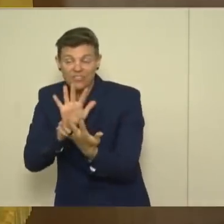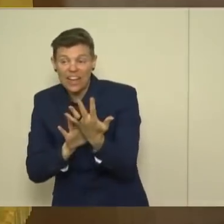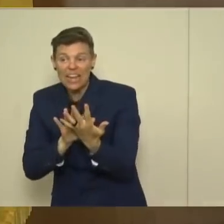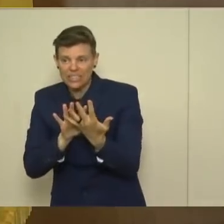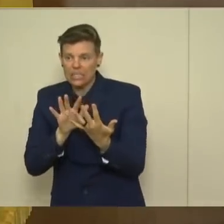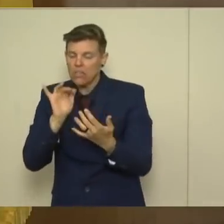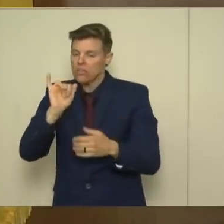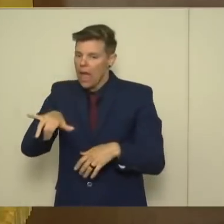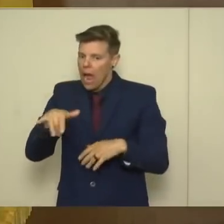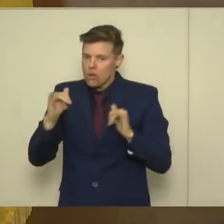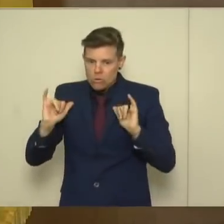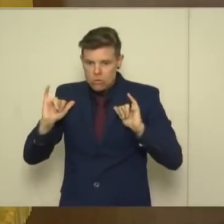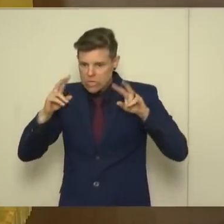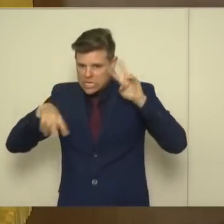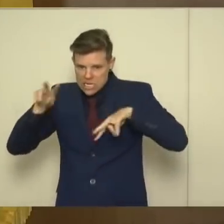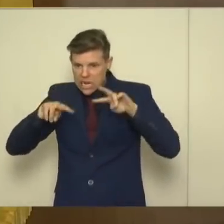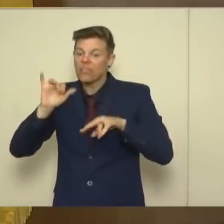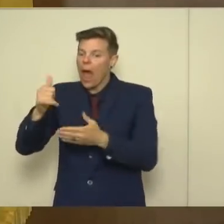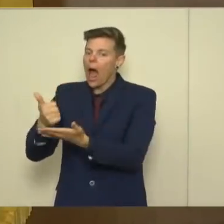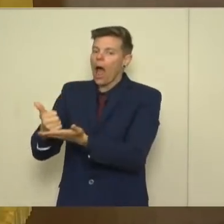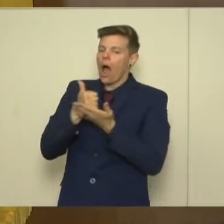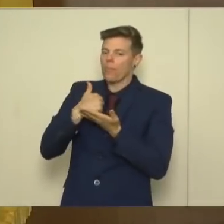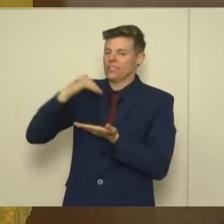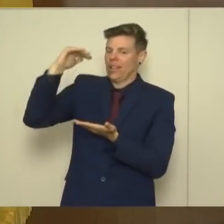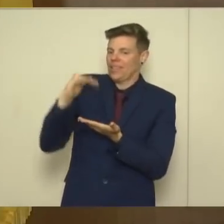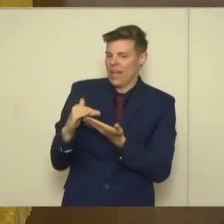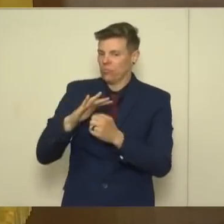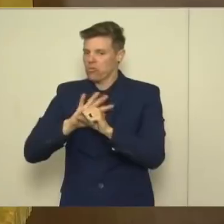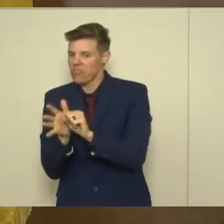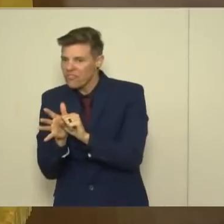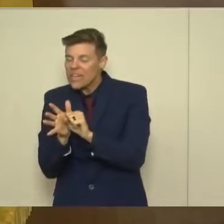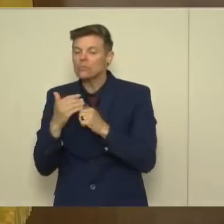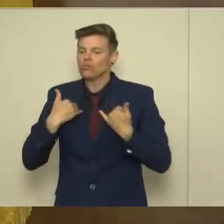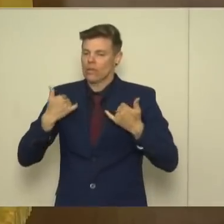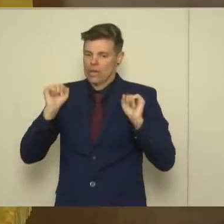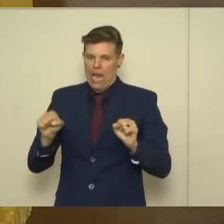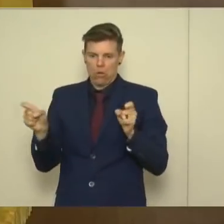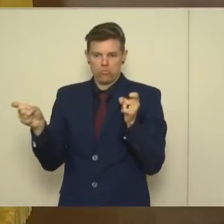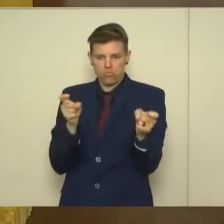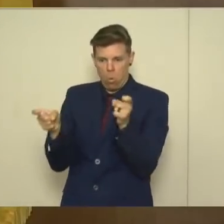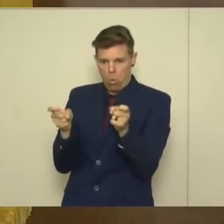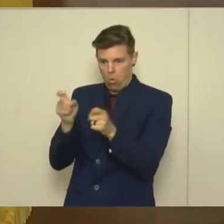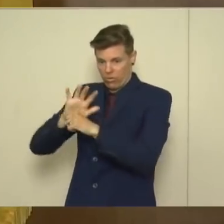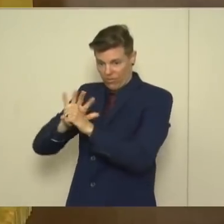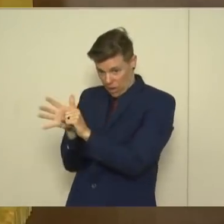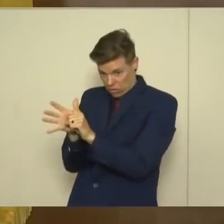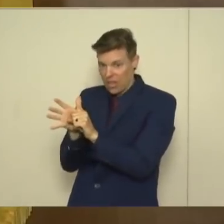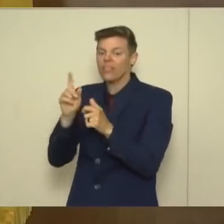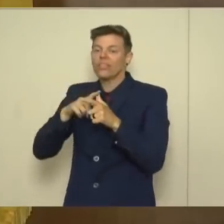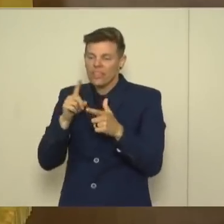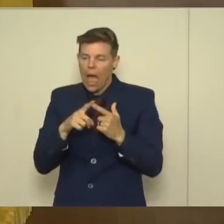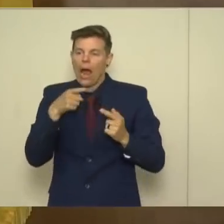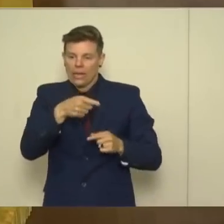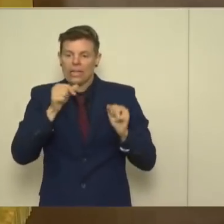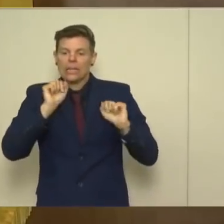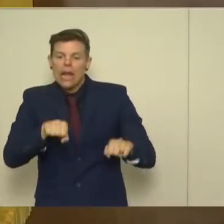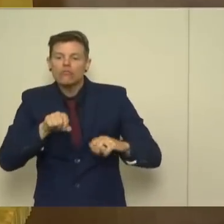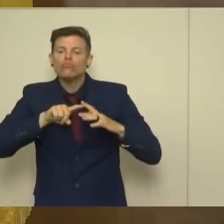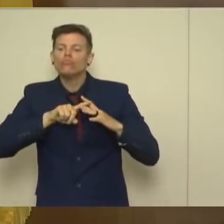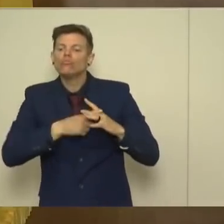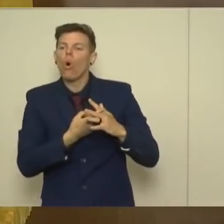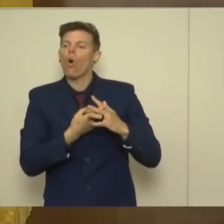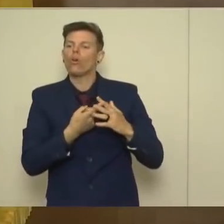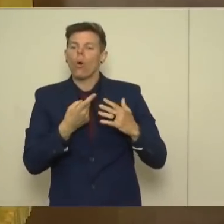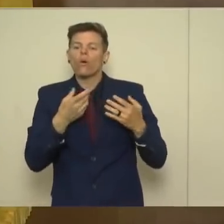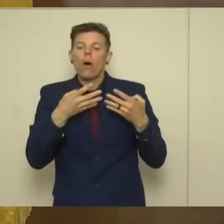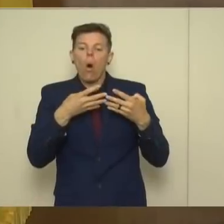And again, if we can control the spread of the virus, that gives them more opportunities to introduce more risk at